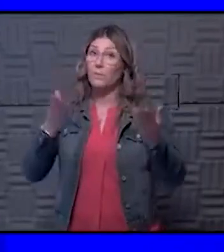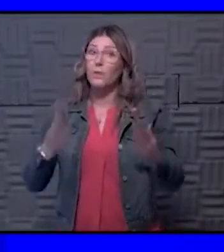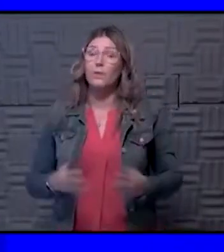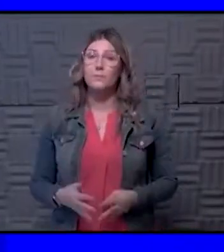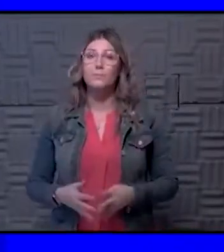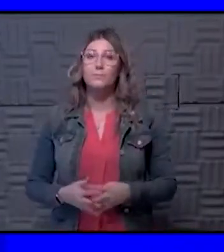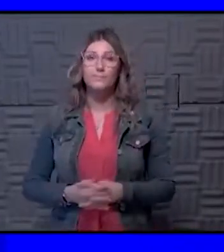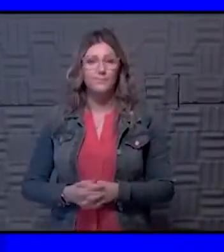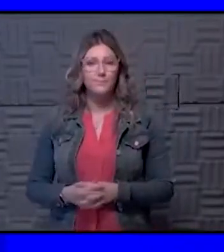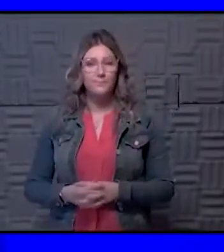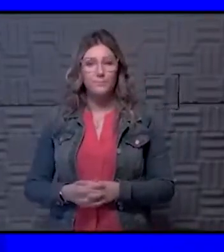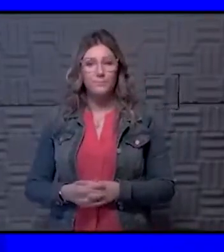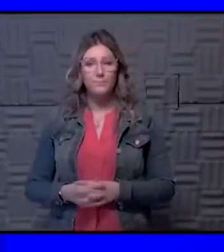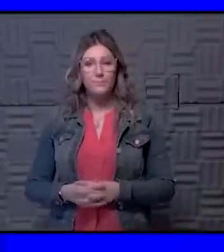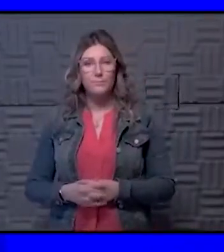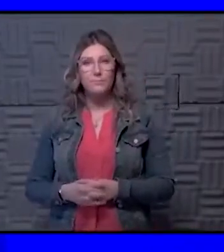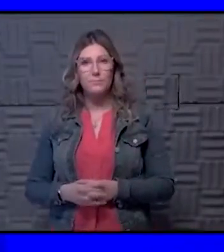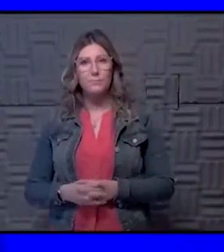the